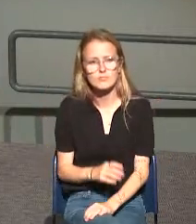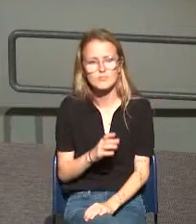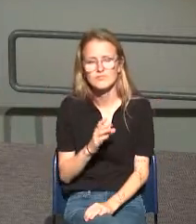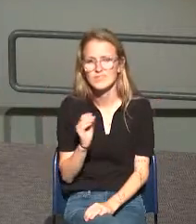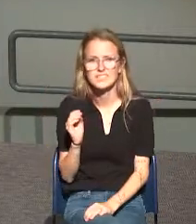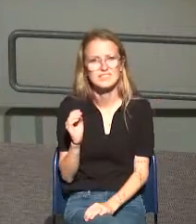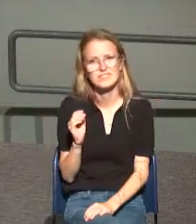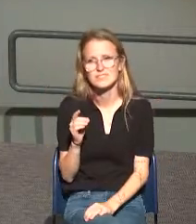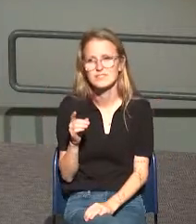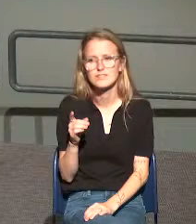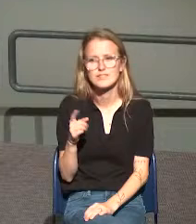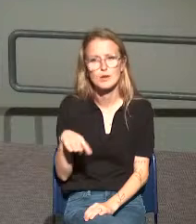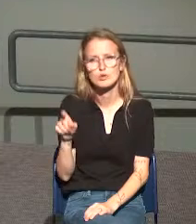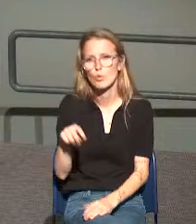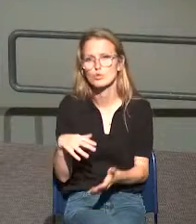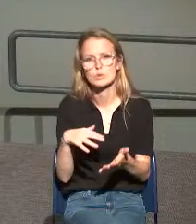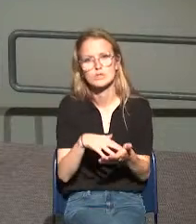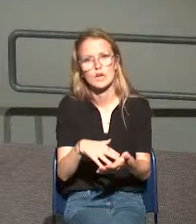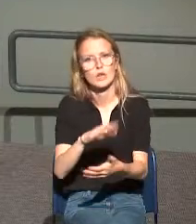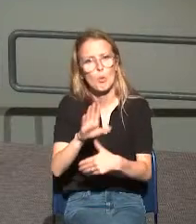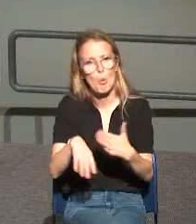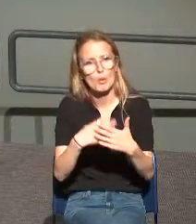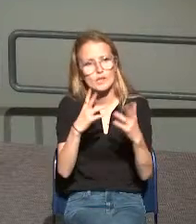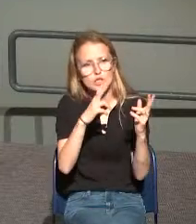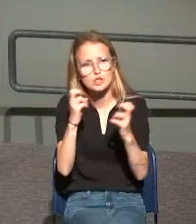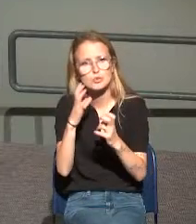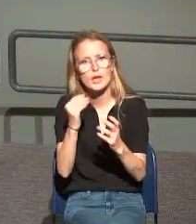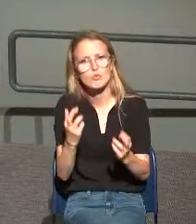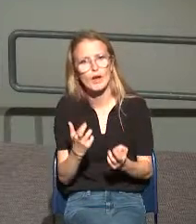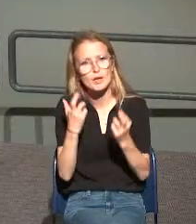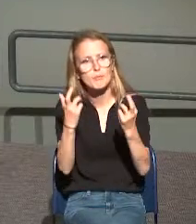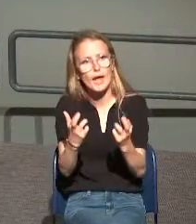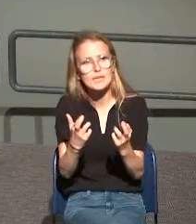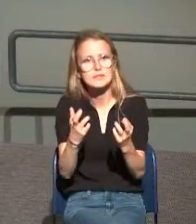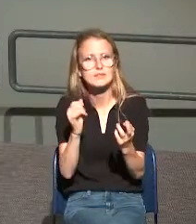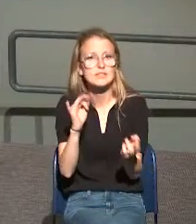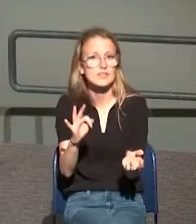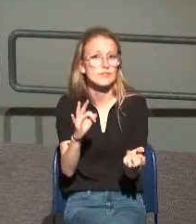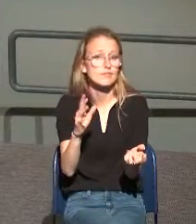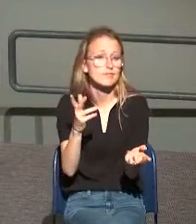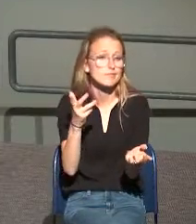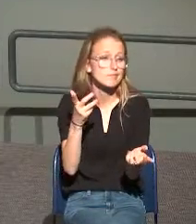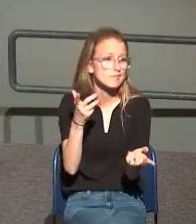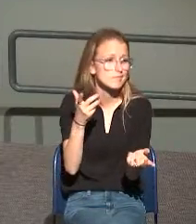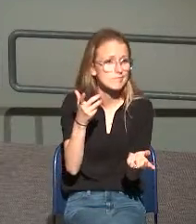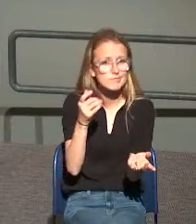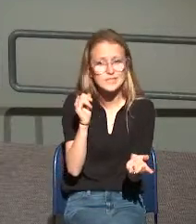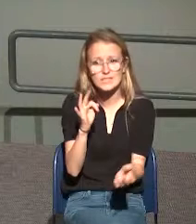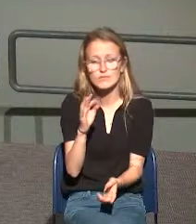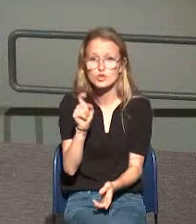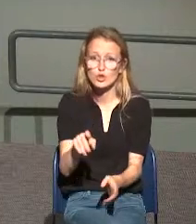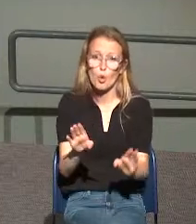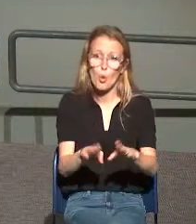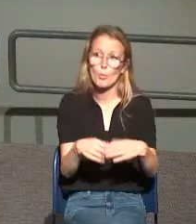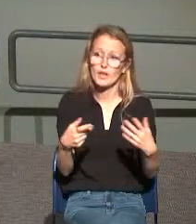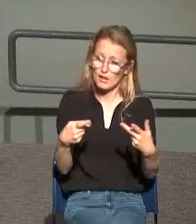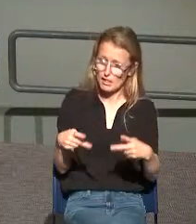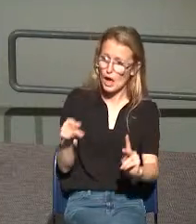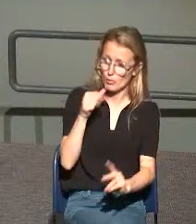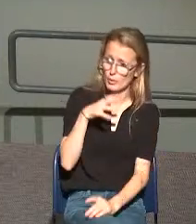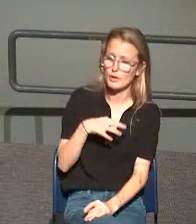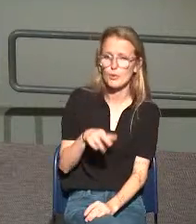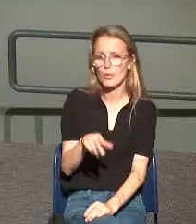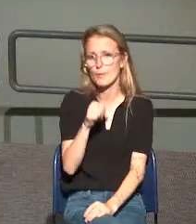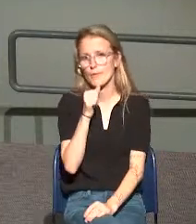they were supposed to study this whole issue and then recommend whether or not things were going to open up. So